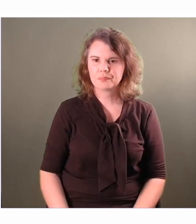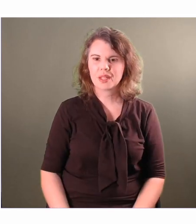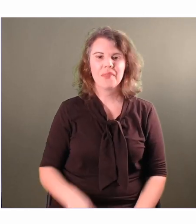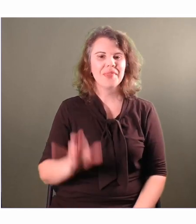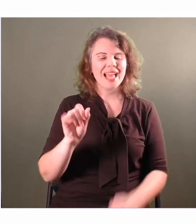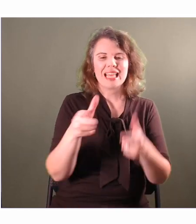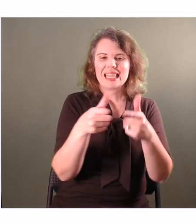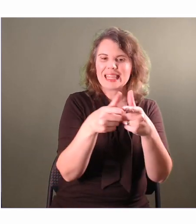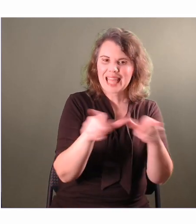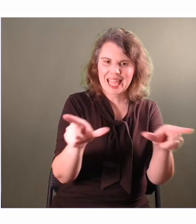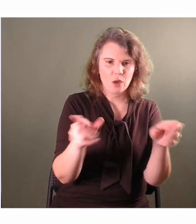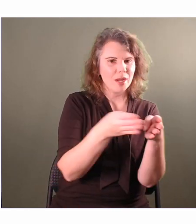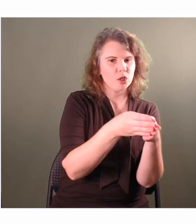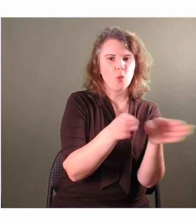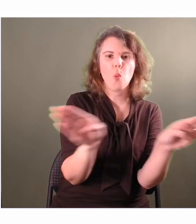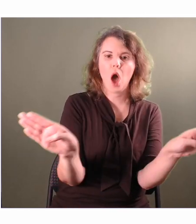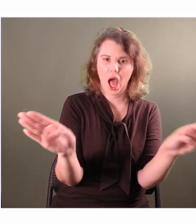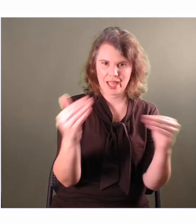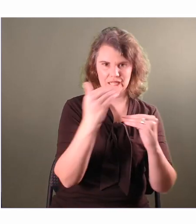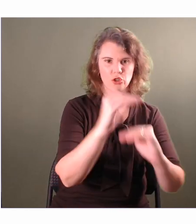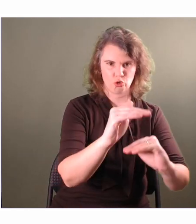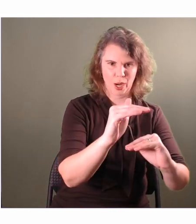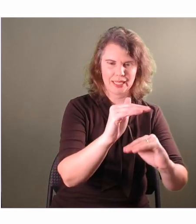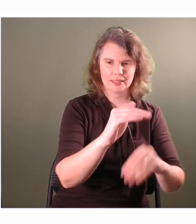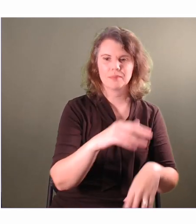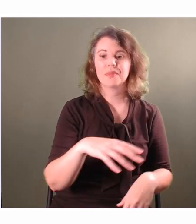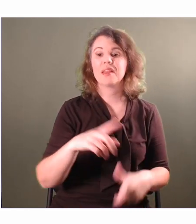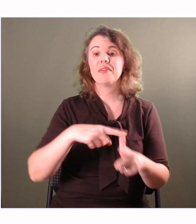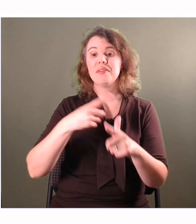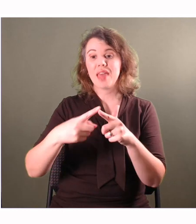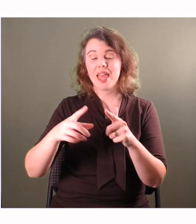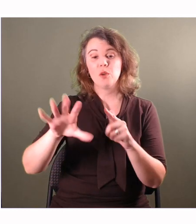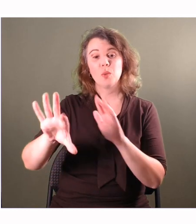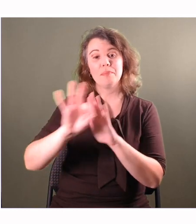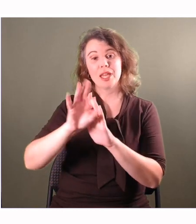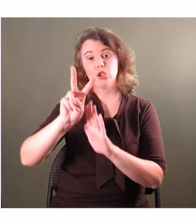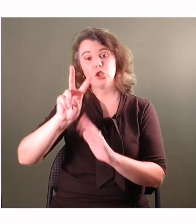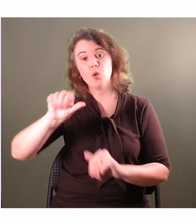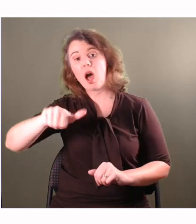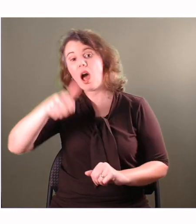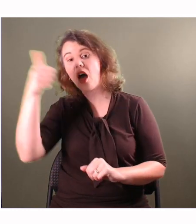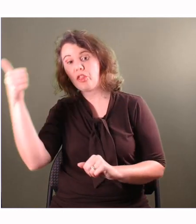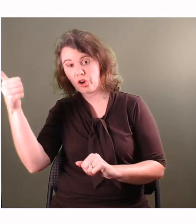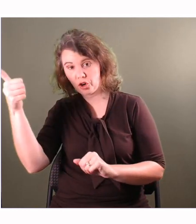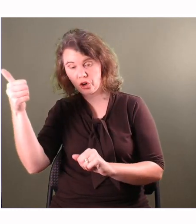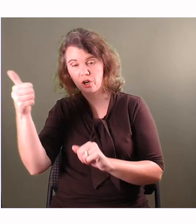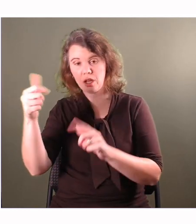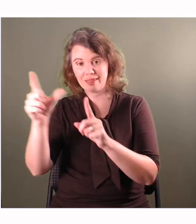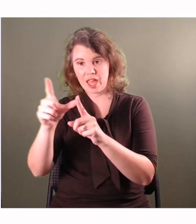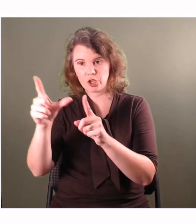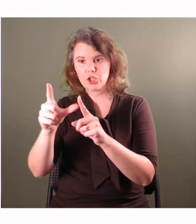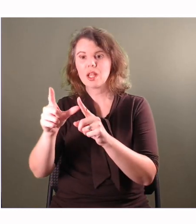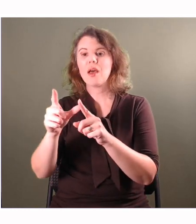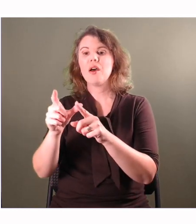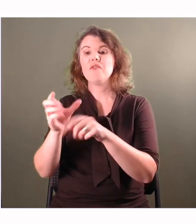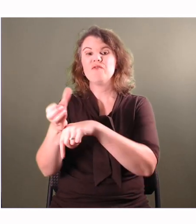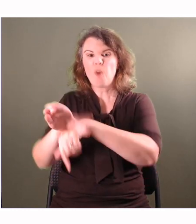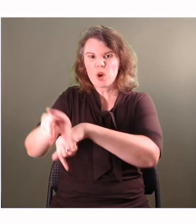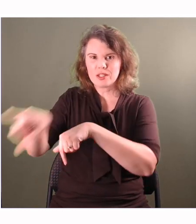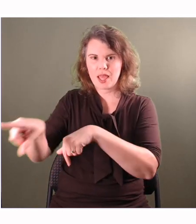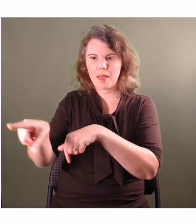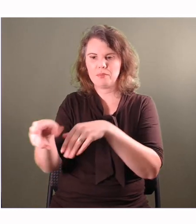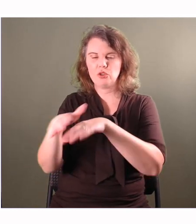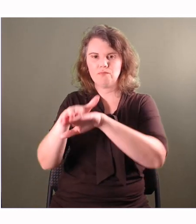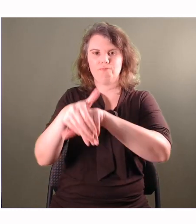constraints. The crucial part of the experiment is we pick 2 other consonants and make them behave like H and